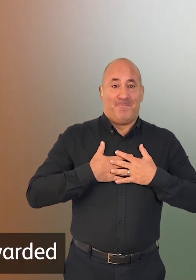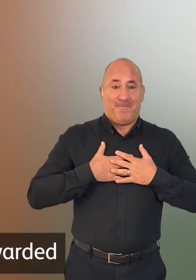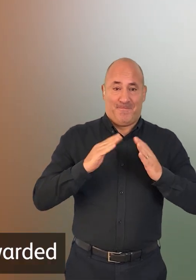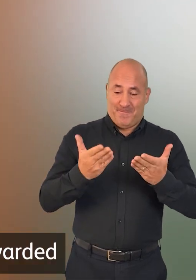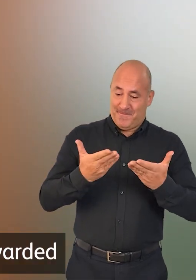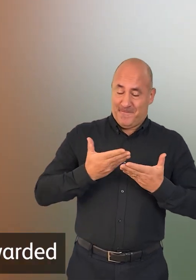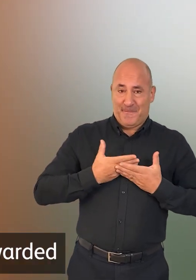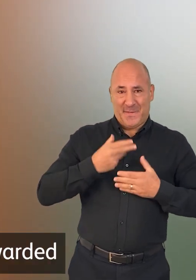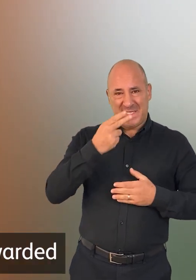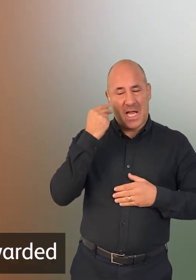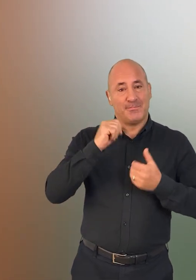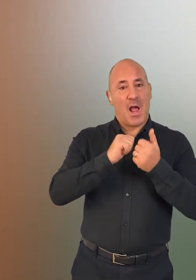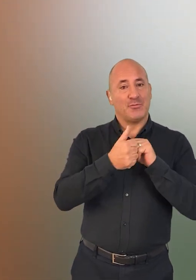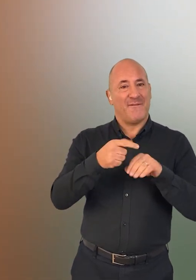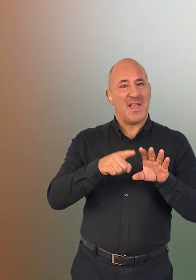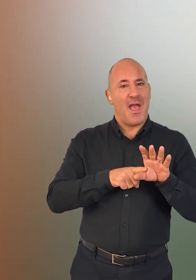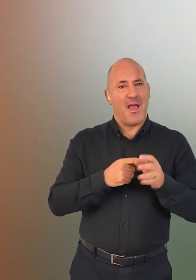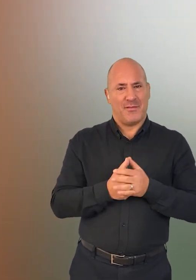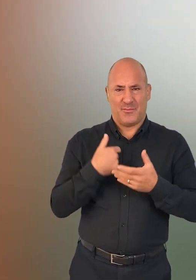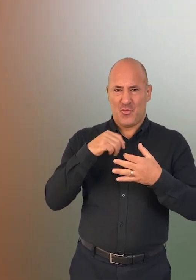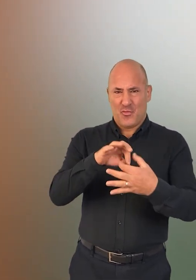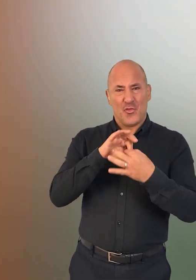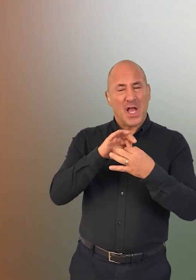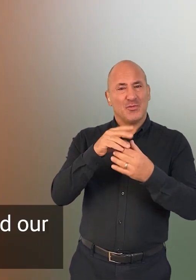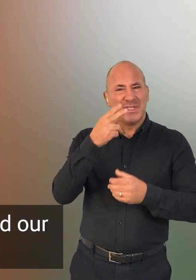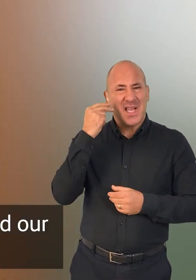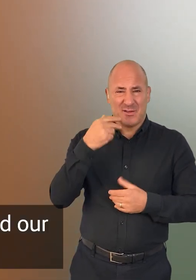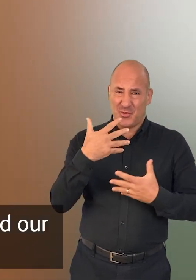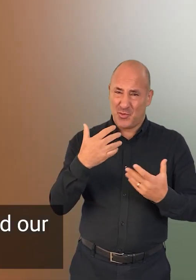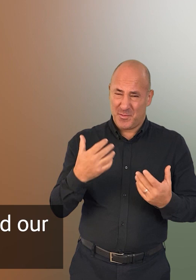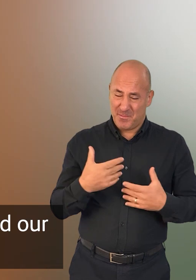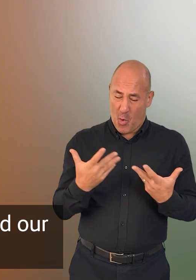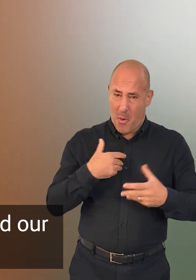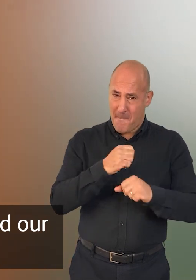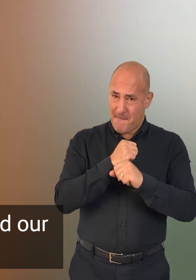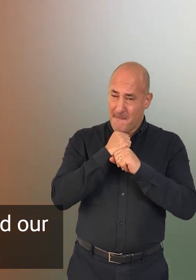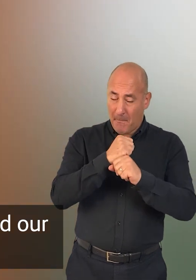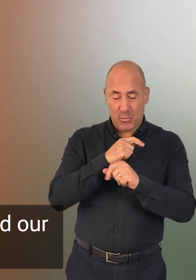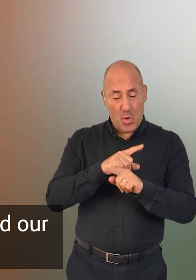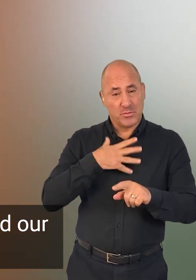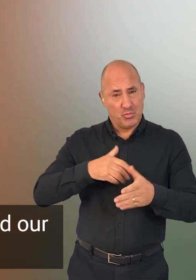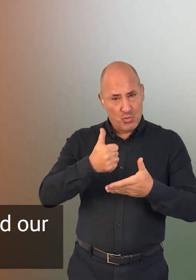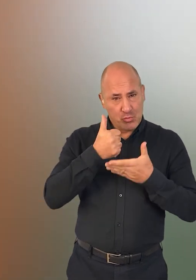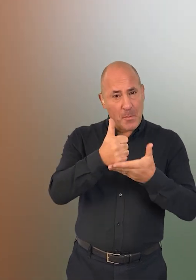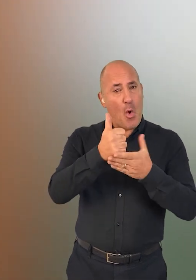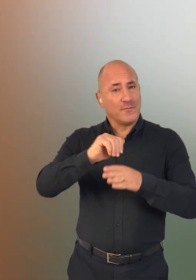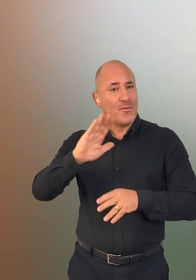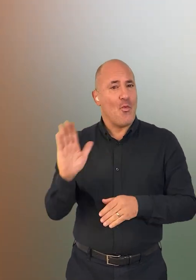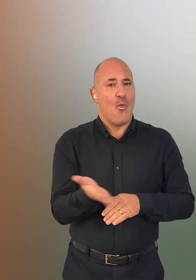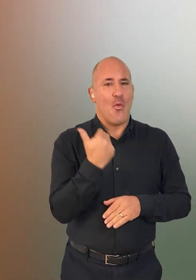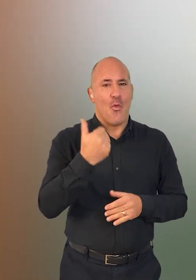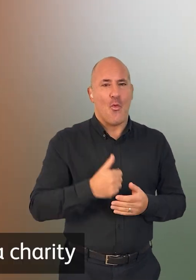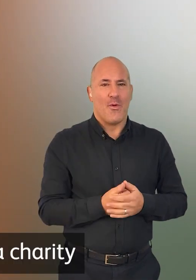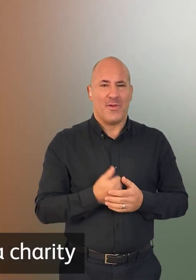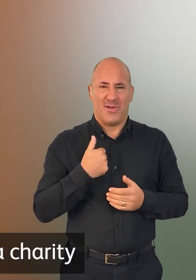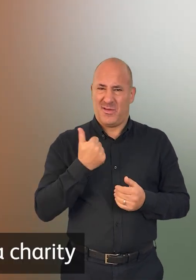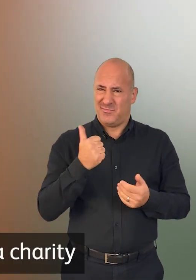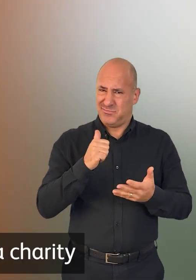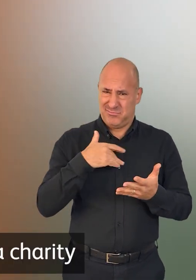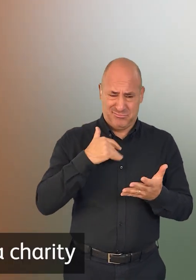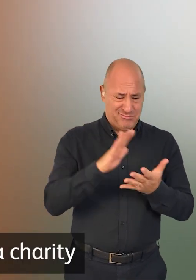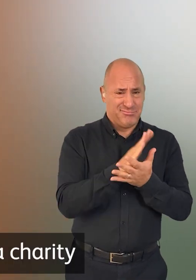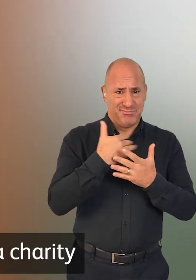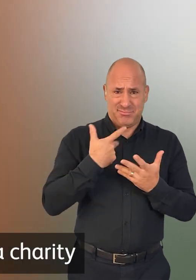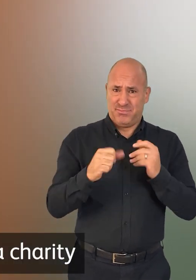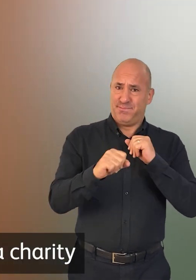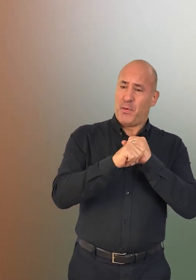Snowzone are incredibly honoured to be awarded Sense Partner of the Year. Our relationship with Sense has cemented our commitment to sport for all and we're delighted